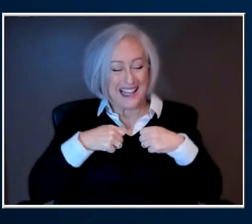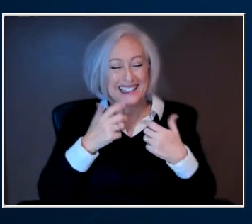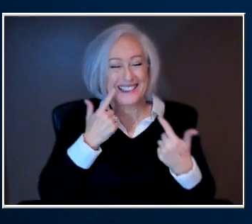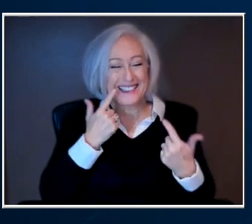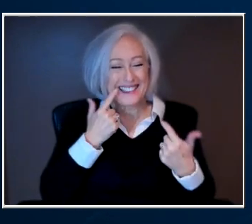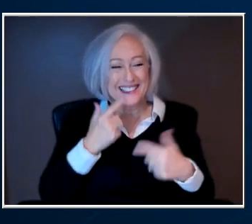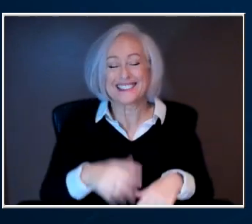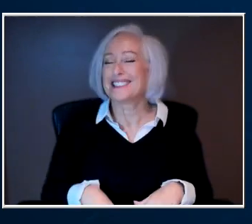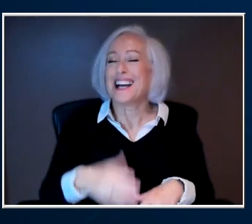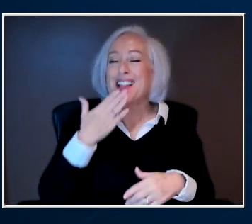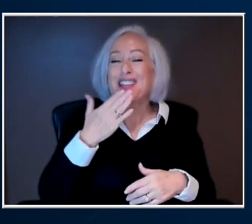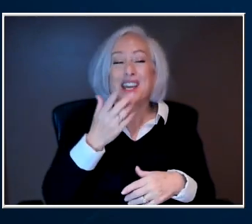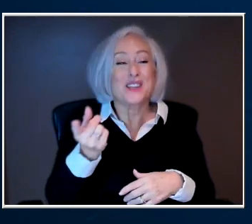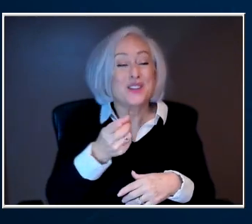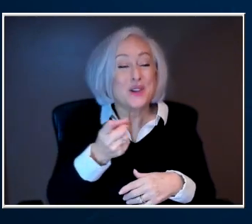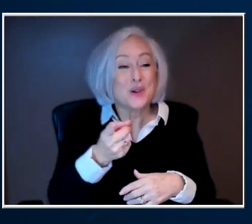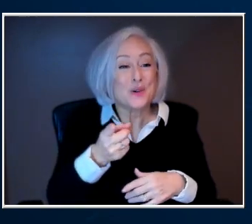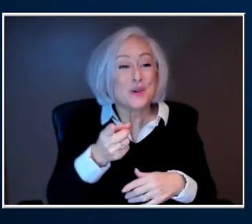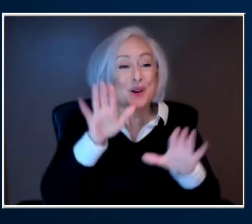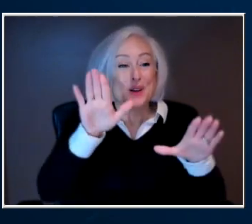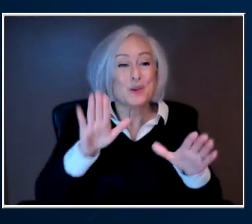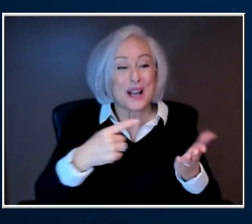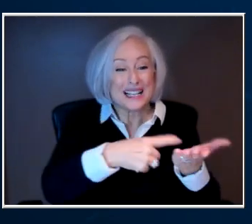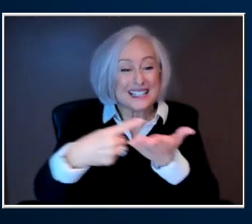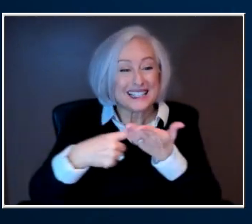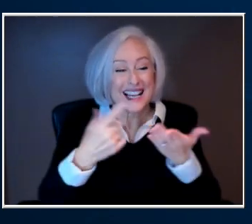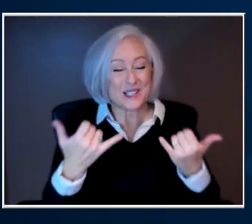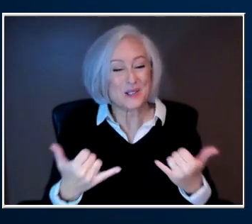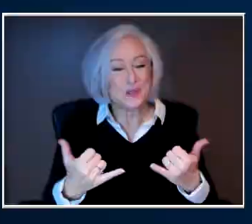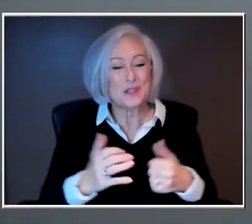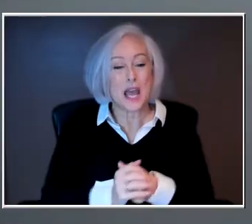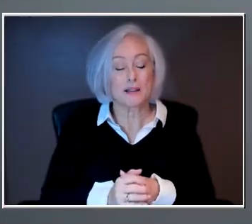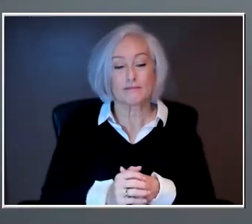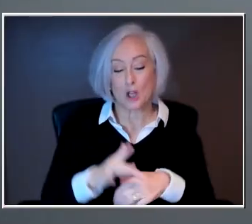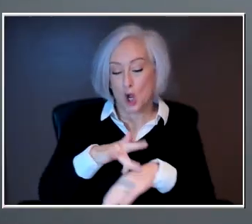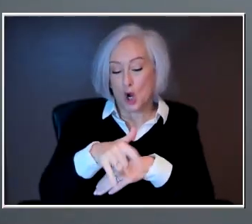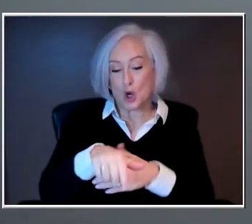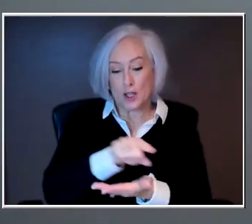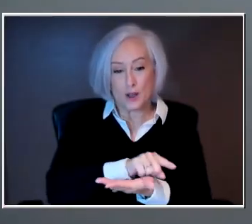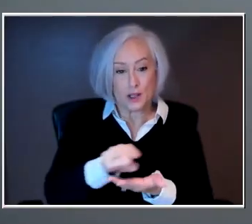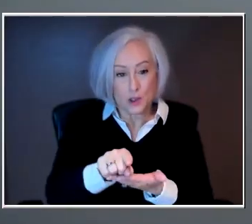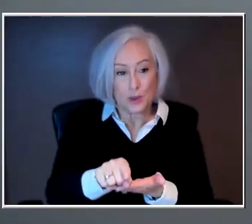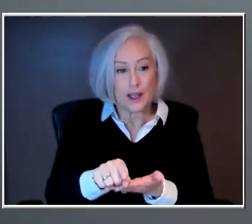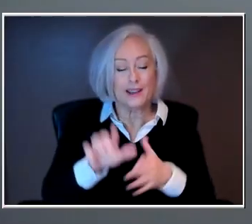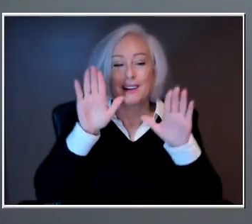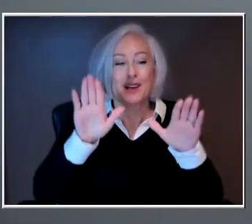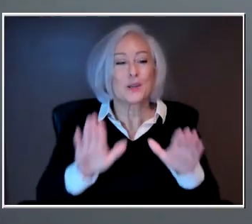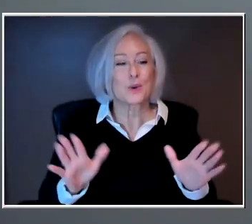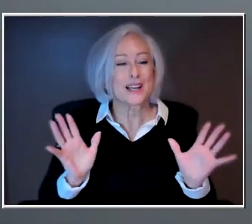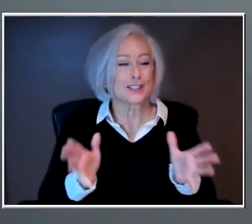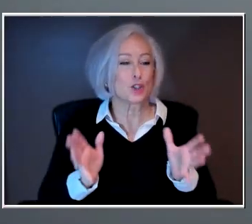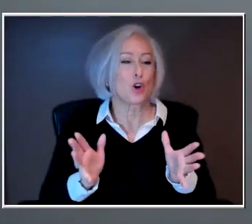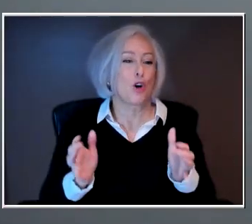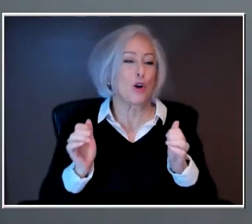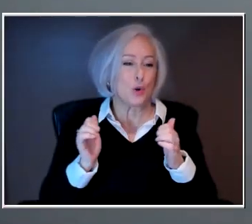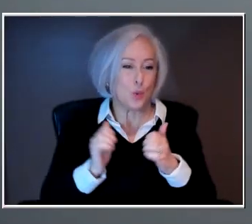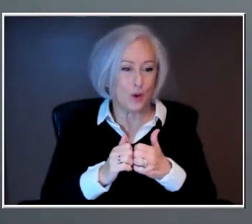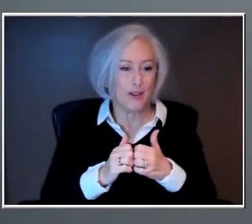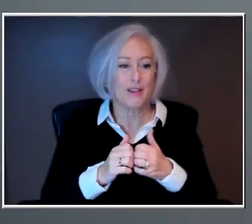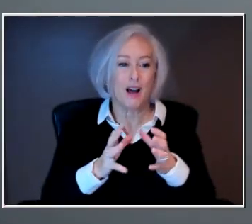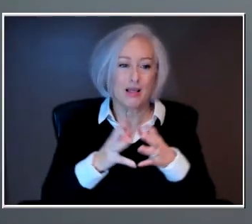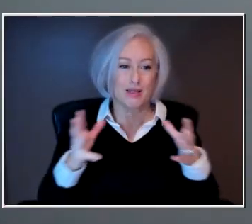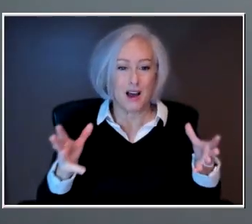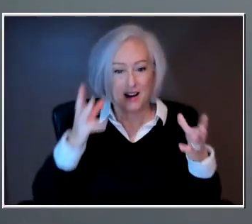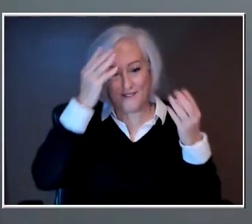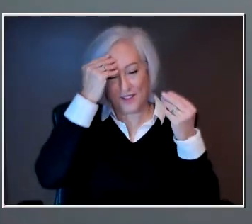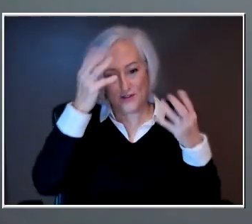Thank you guys so much. It's been a great discussion this morning. And earlier this week, we had another great discussion with a lot of really good information that we felt was worth